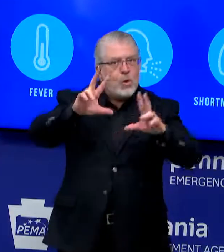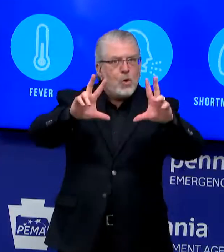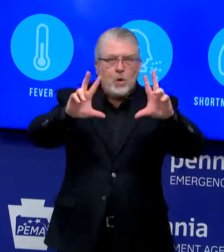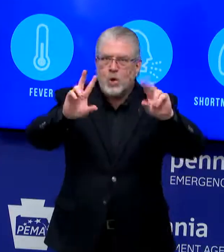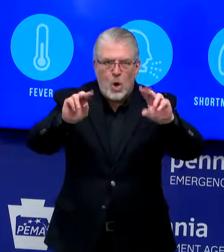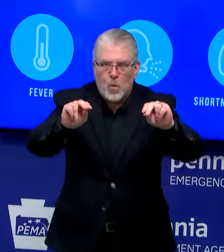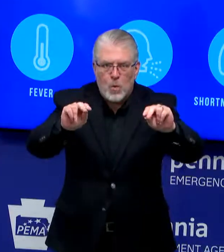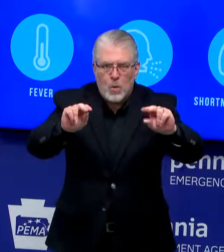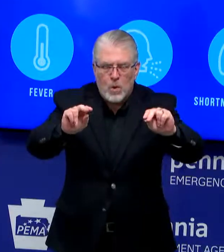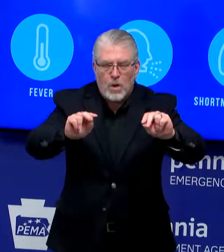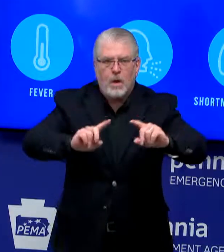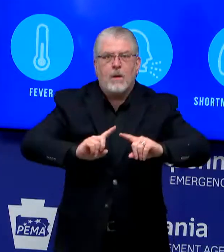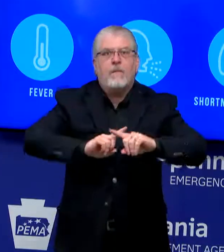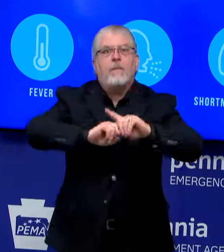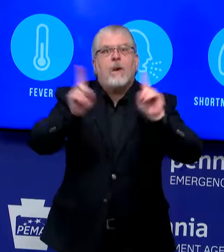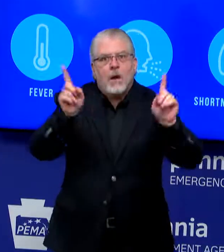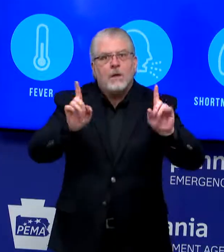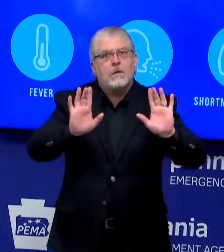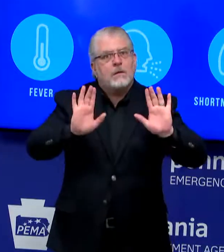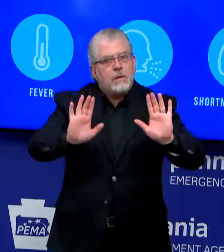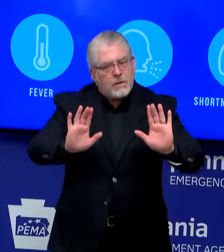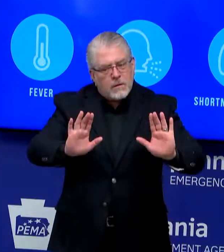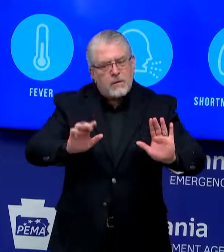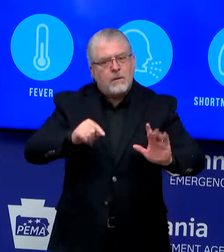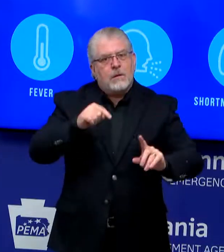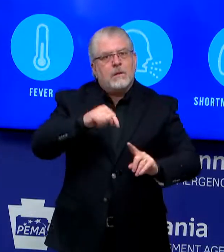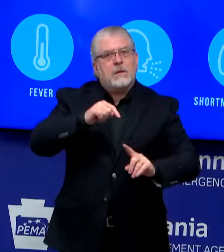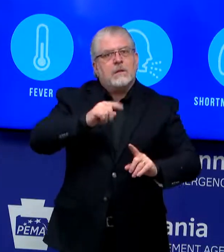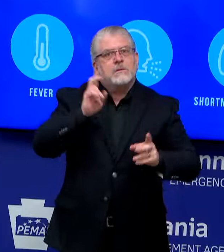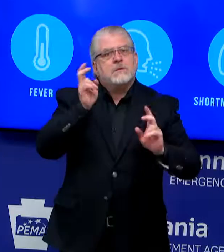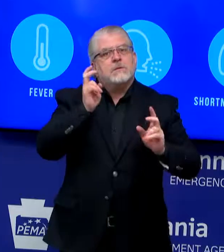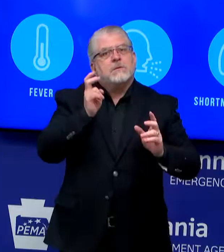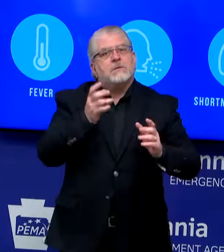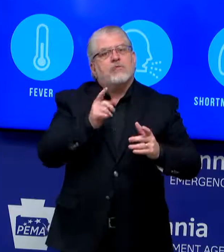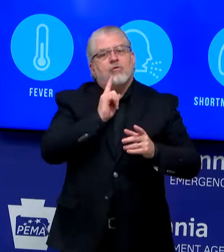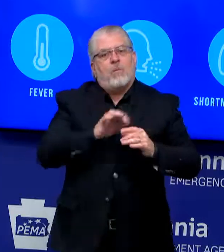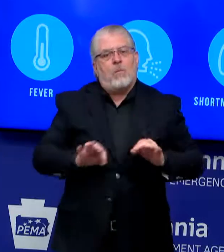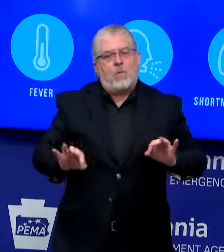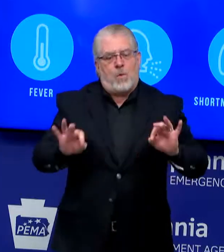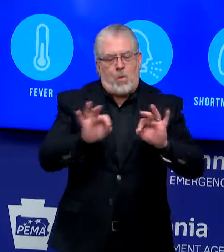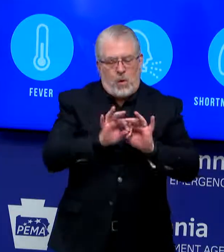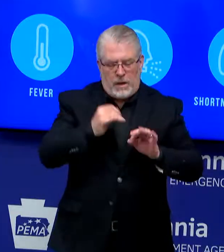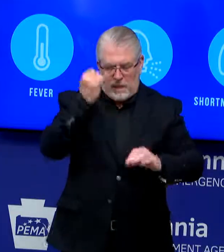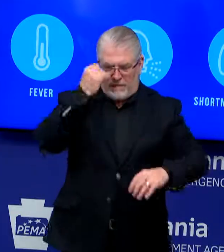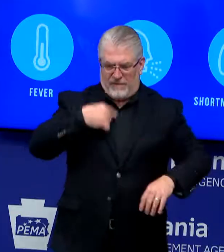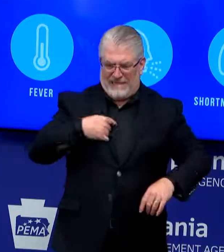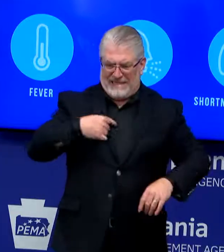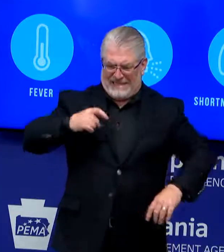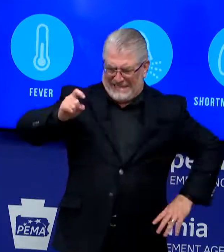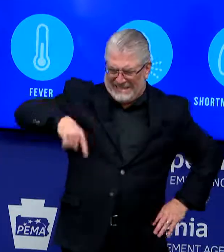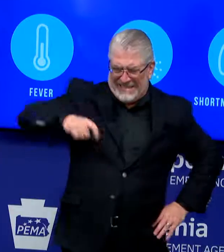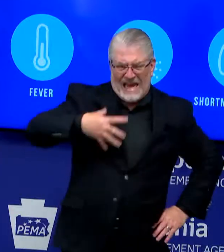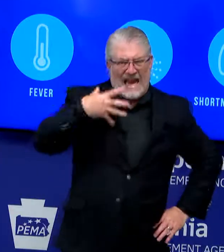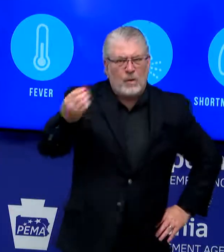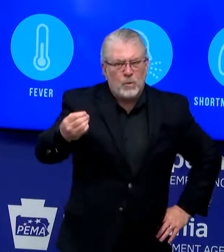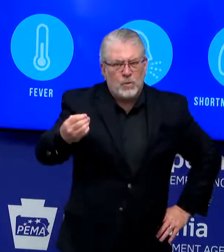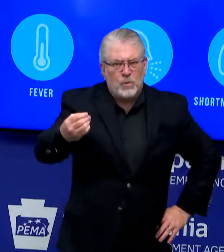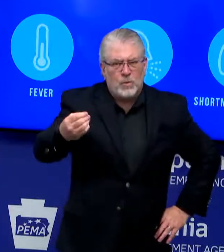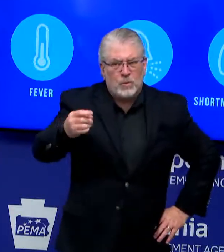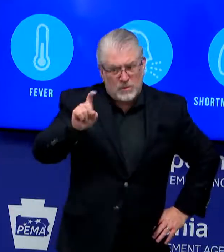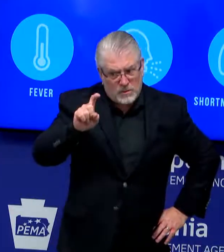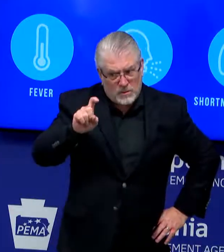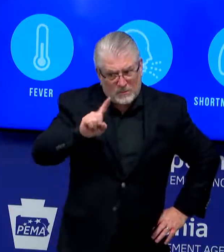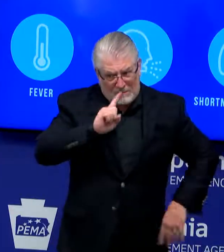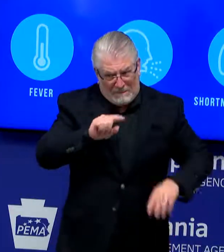ask ourselves if we really need to leave our house. If we don't really, truly need to leave, then we shouldn't.